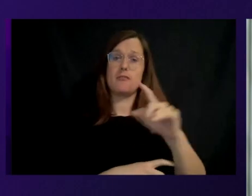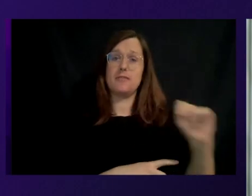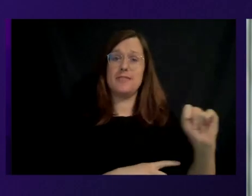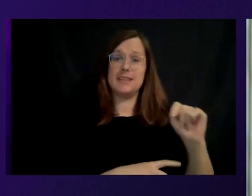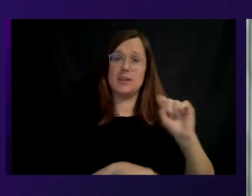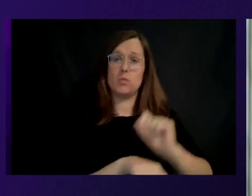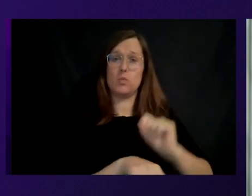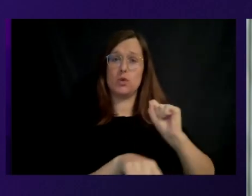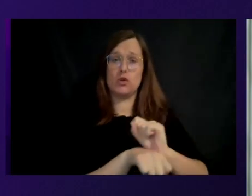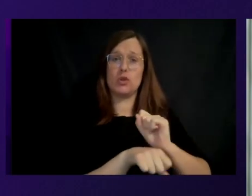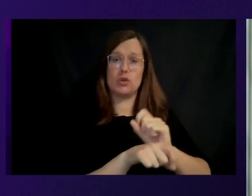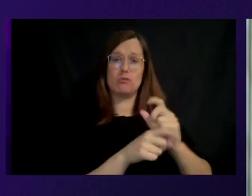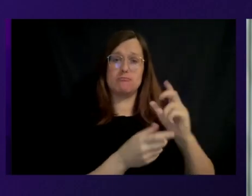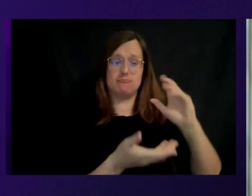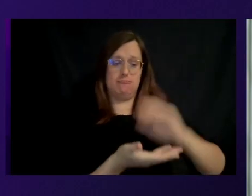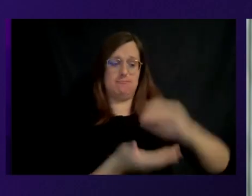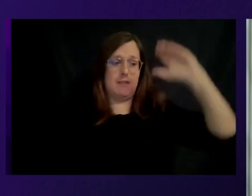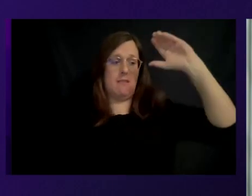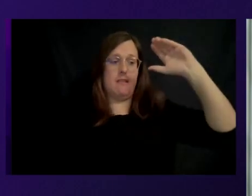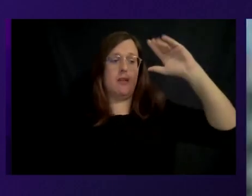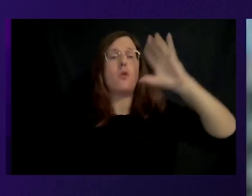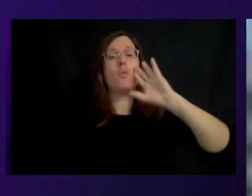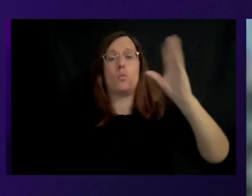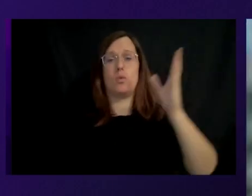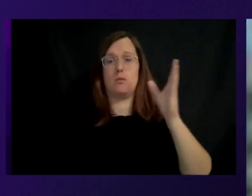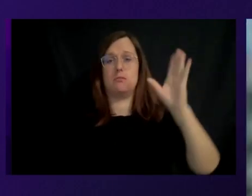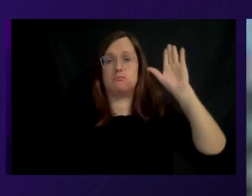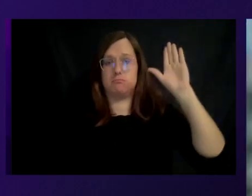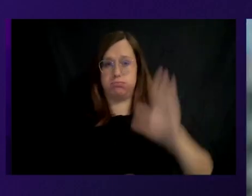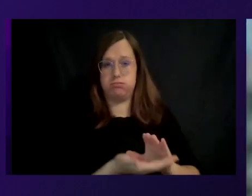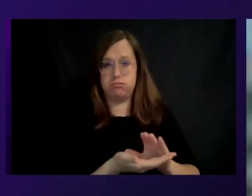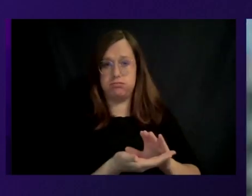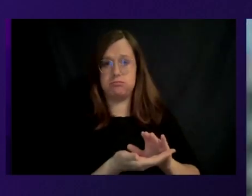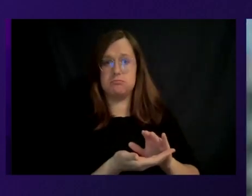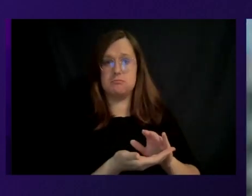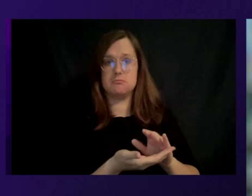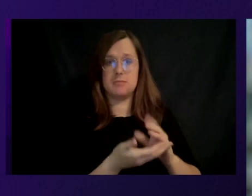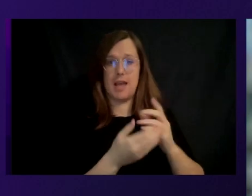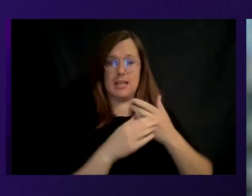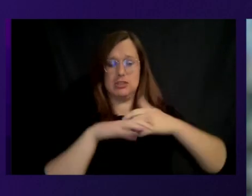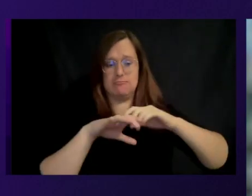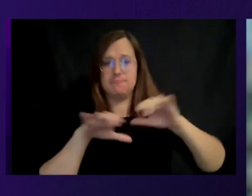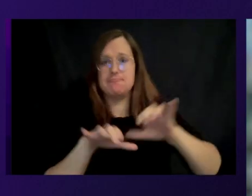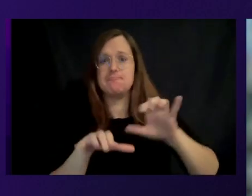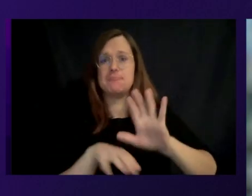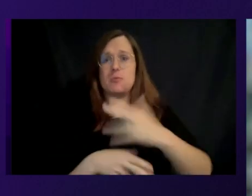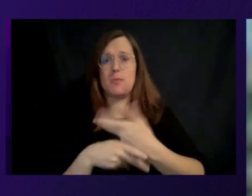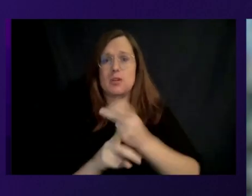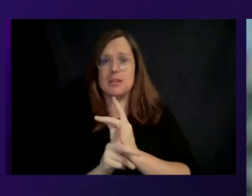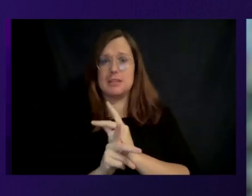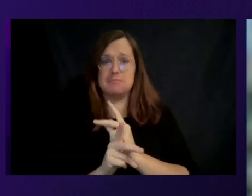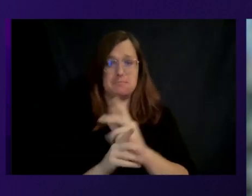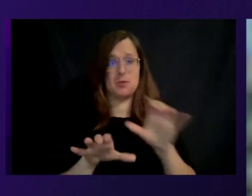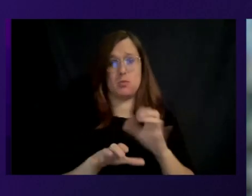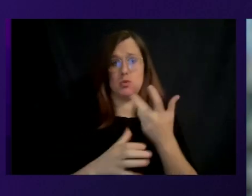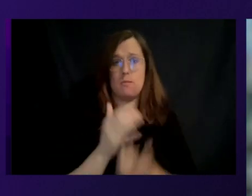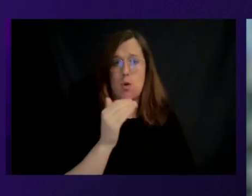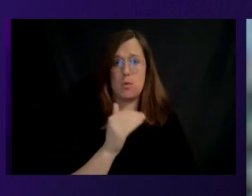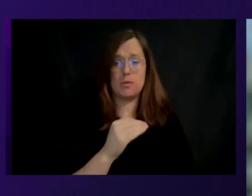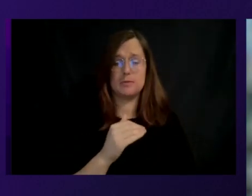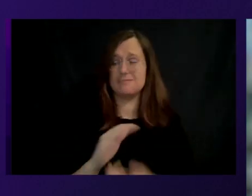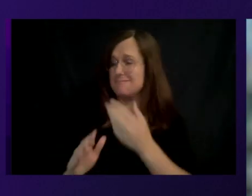and use a smaller instance size, or do both. That's incredible customer impact. So one more question. In addition to